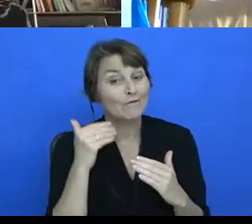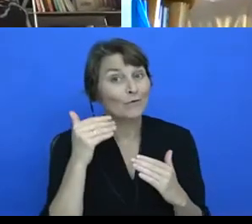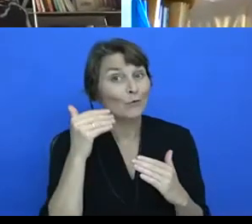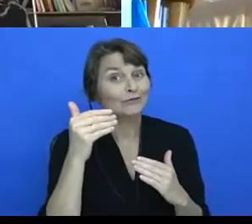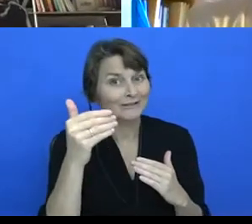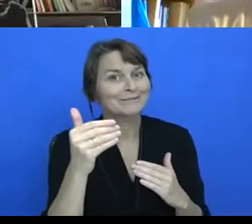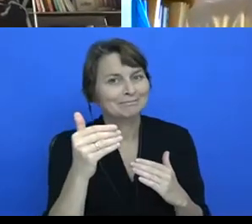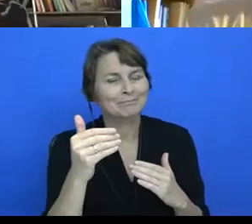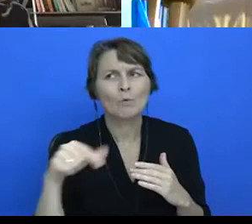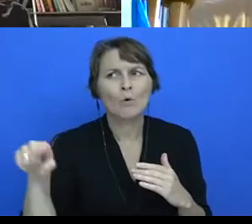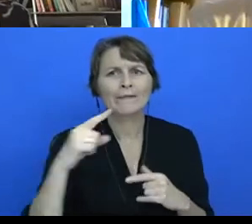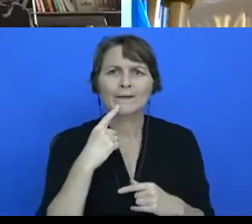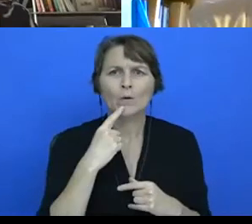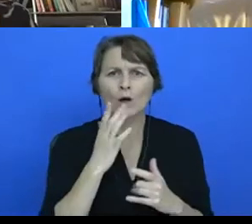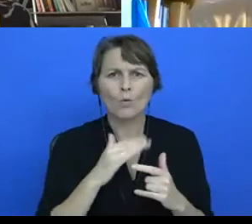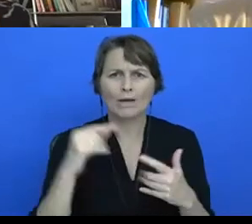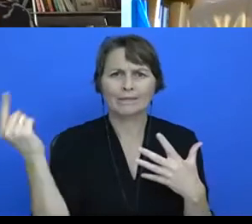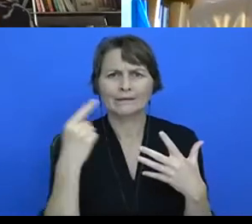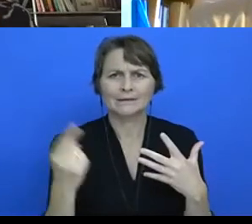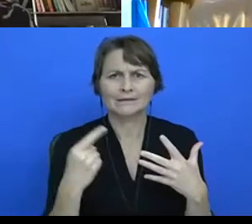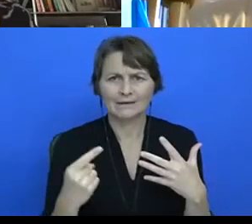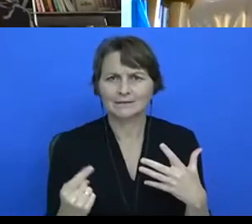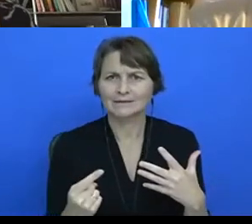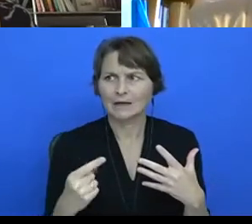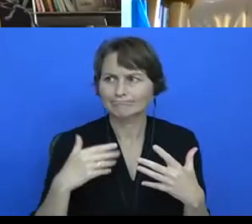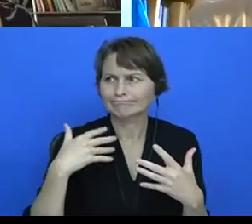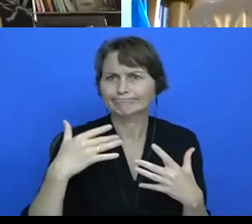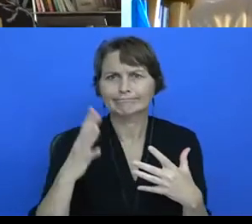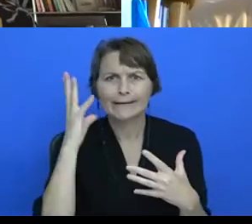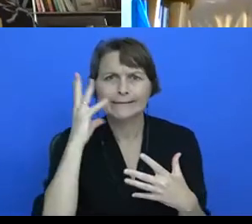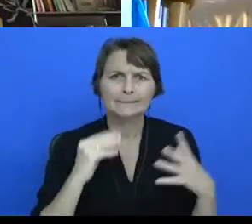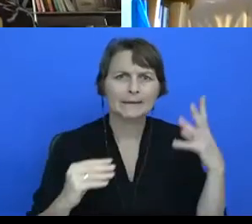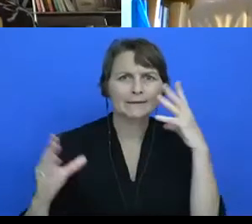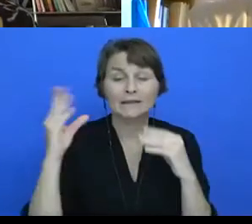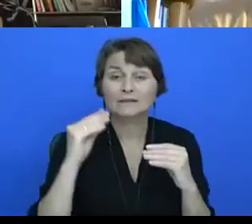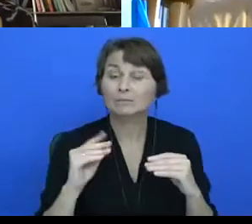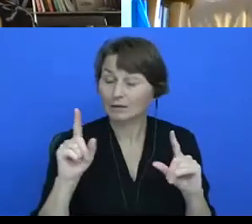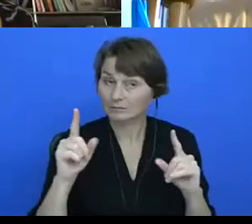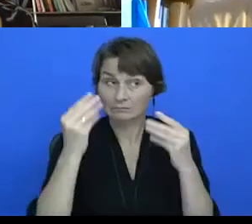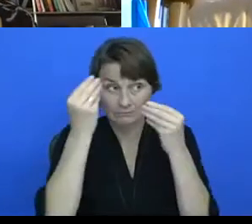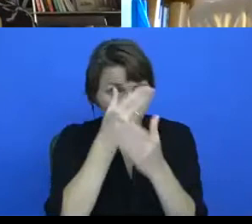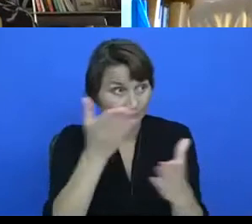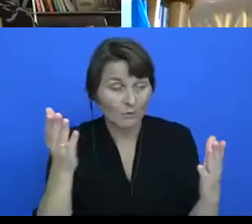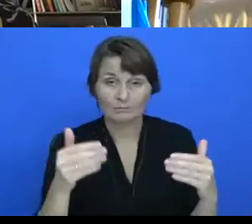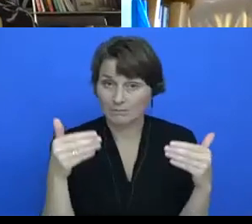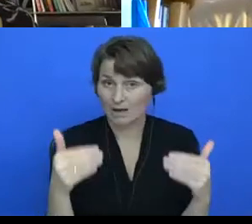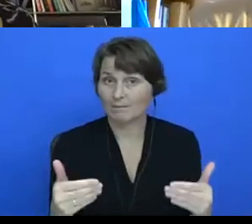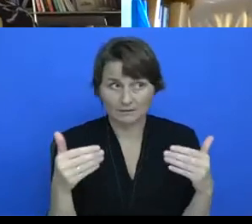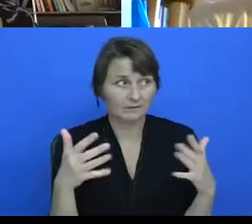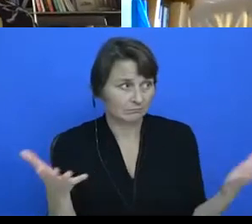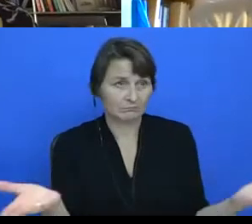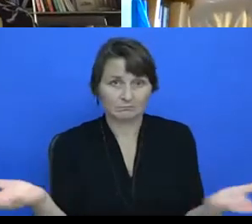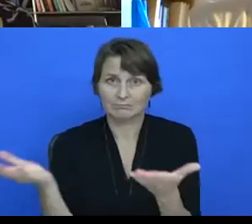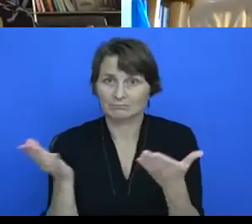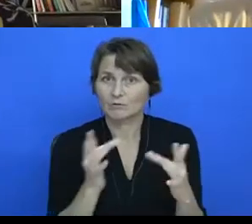got more experience, and because they're planned online. But I think it's fine to draw limits and say, we can't do this set of things. This is what this conference is going to be